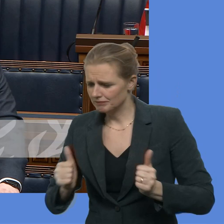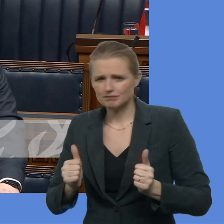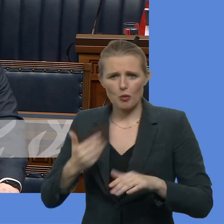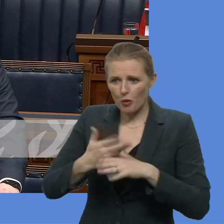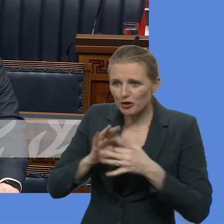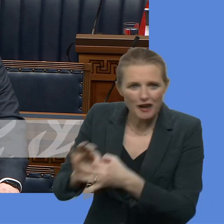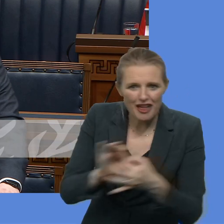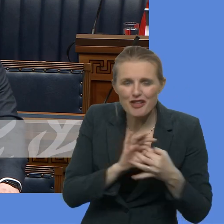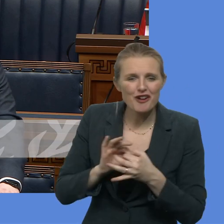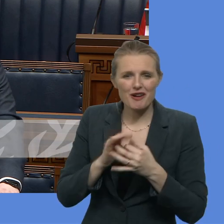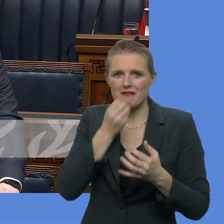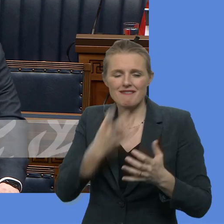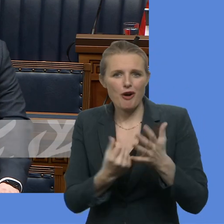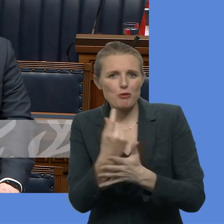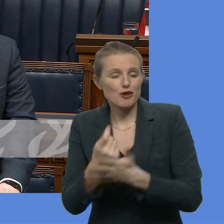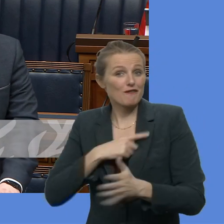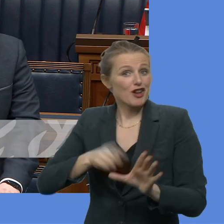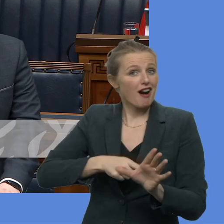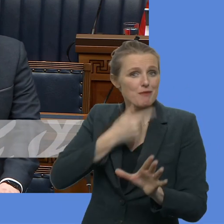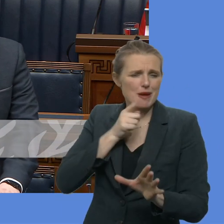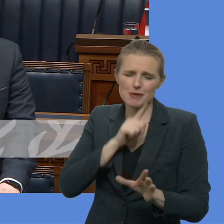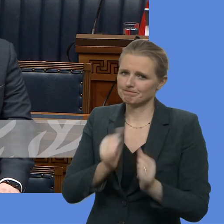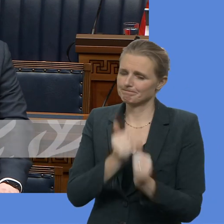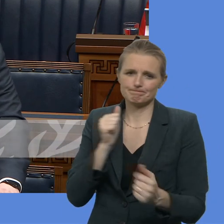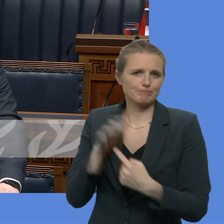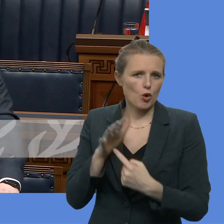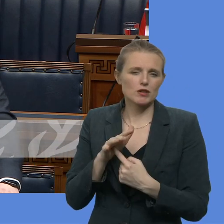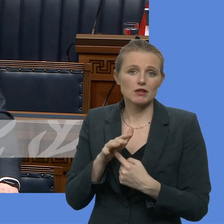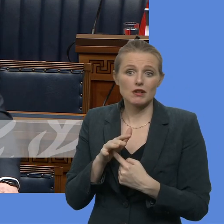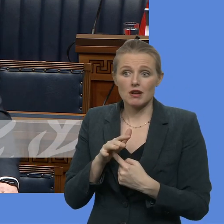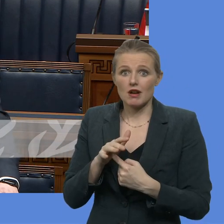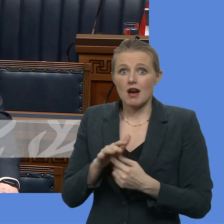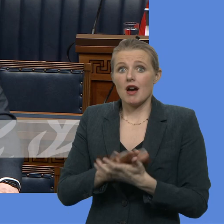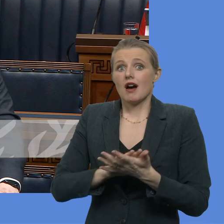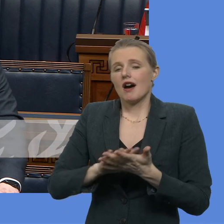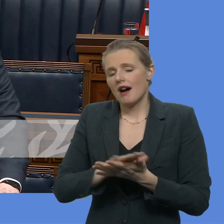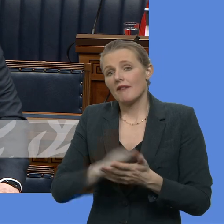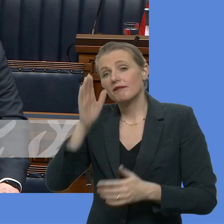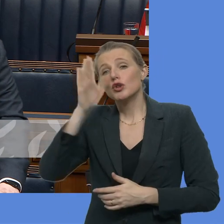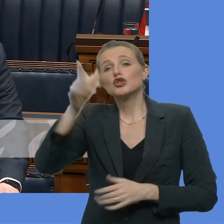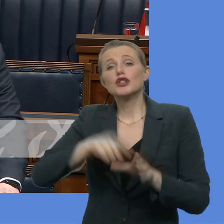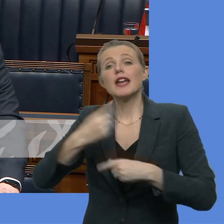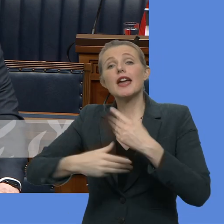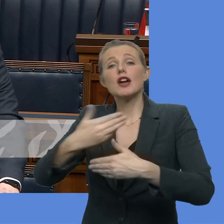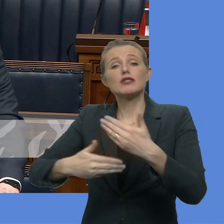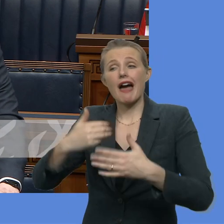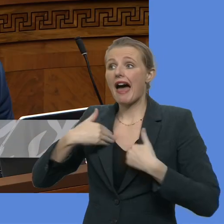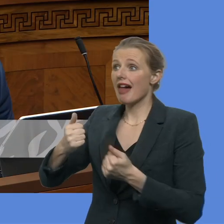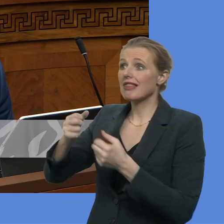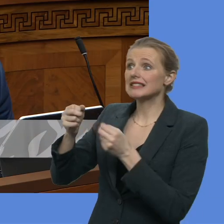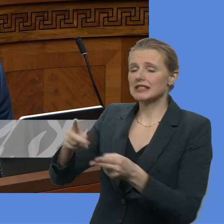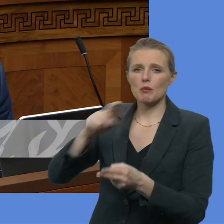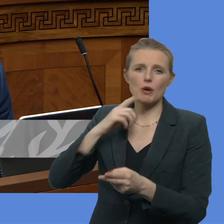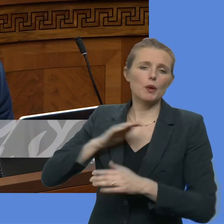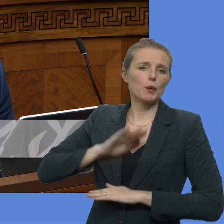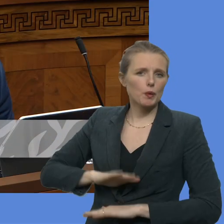and creates better opportunities for our young people as well, which then will take off pressure in future years on the health system, on the